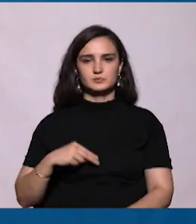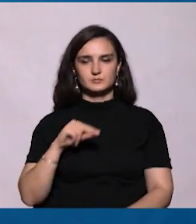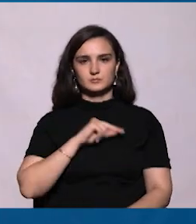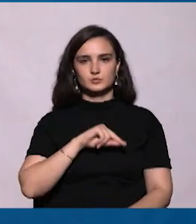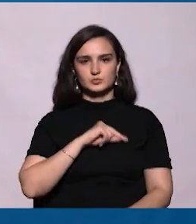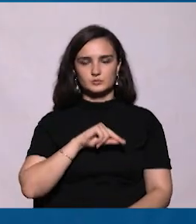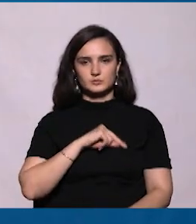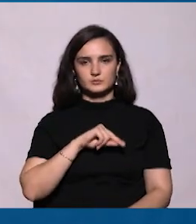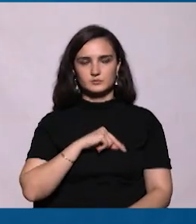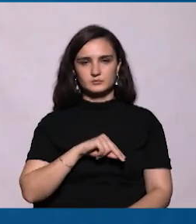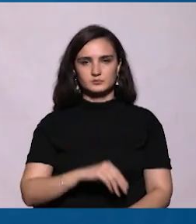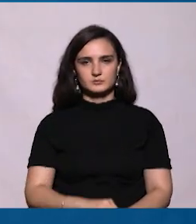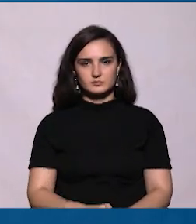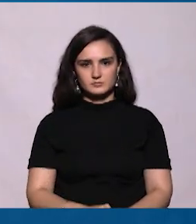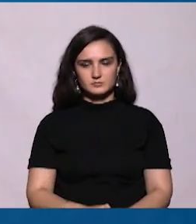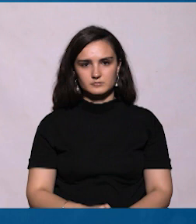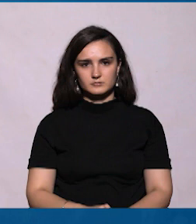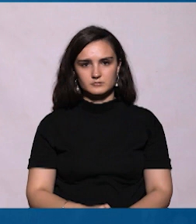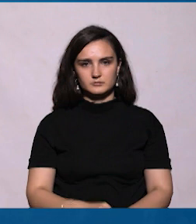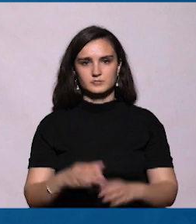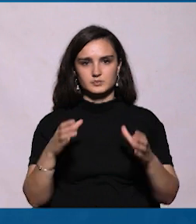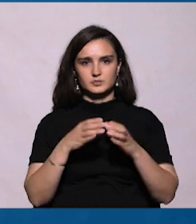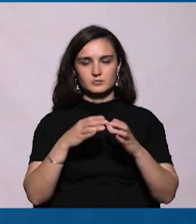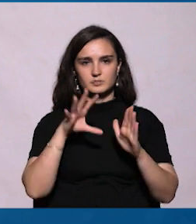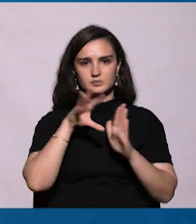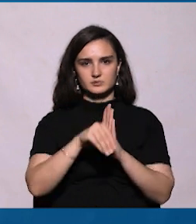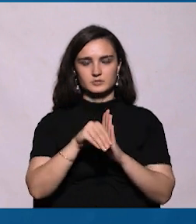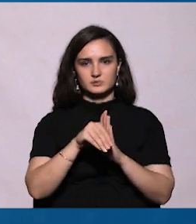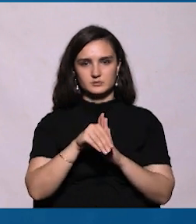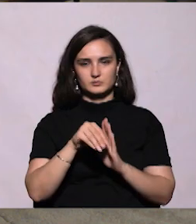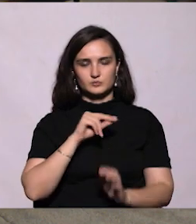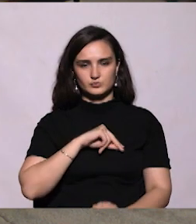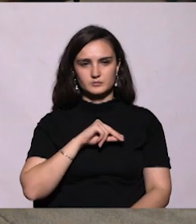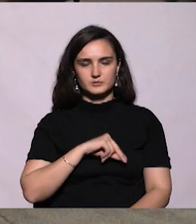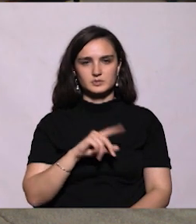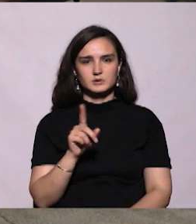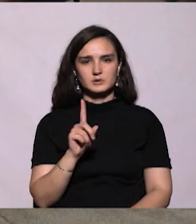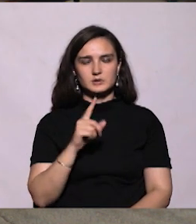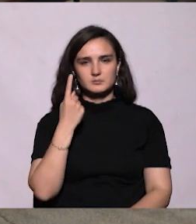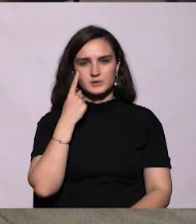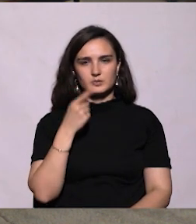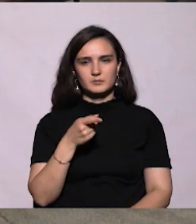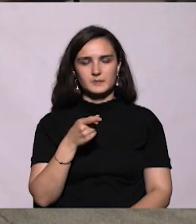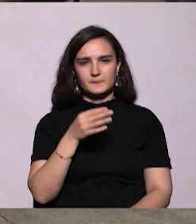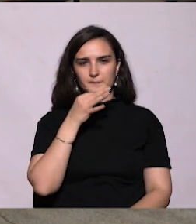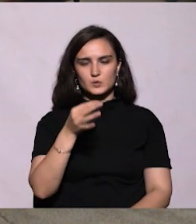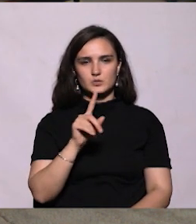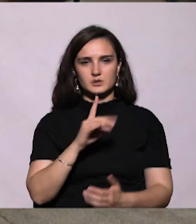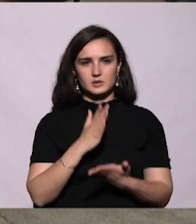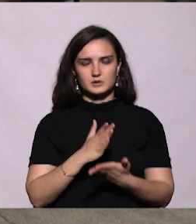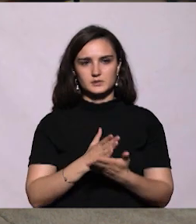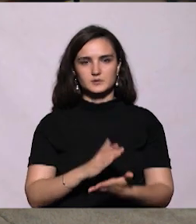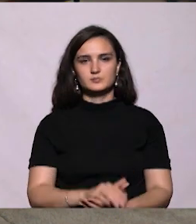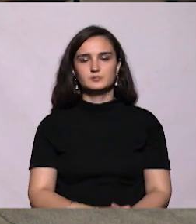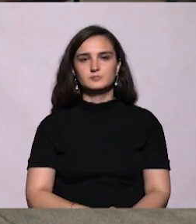works for one of blank companies in the area. Mr. Carter, what do you think the answer is?